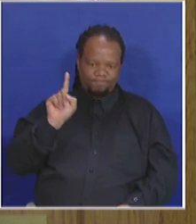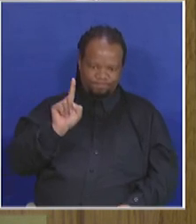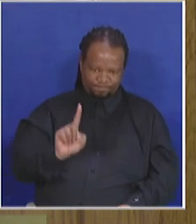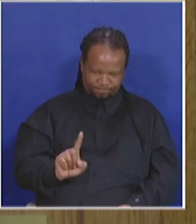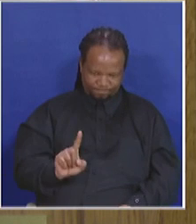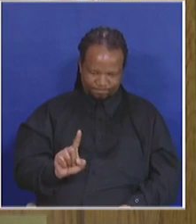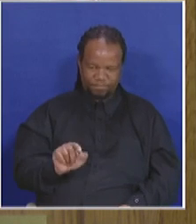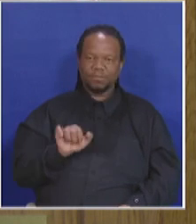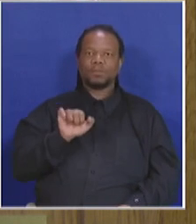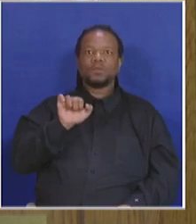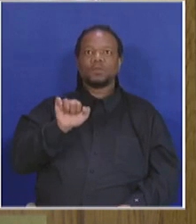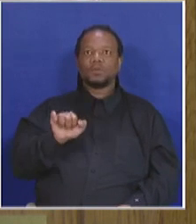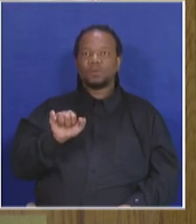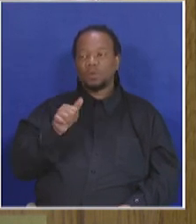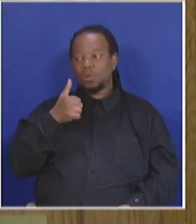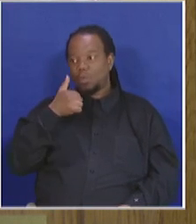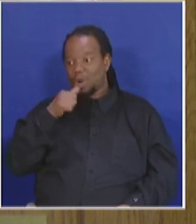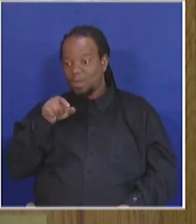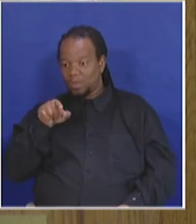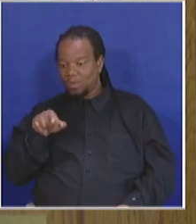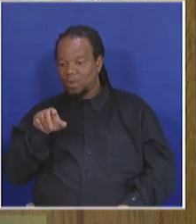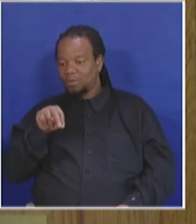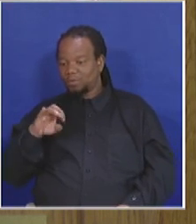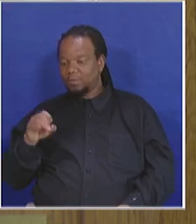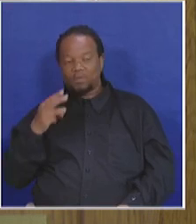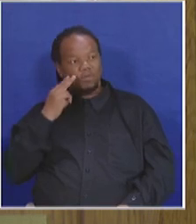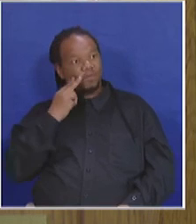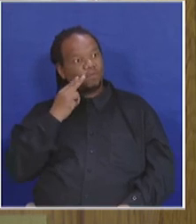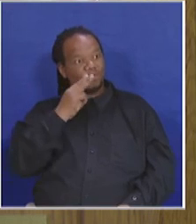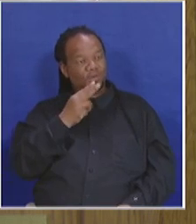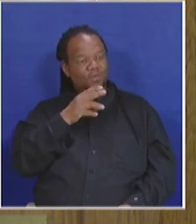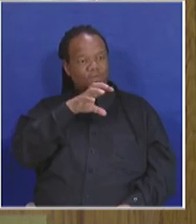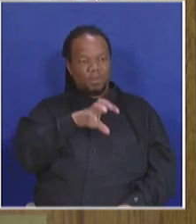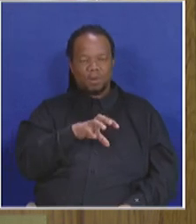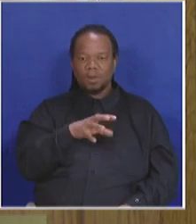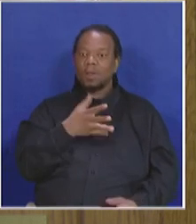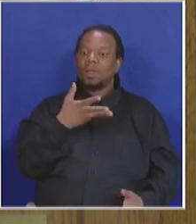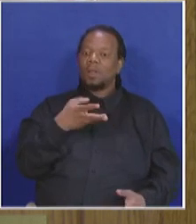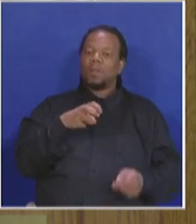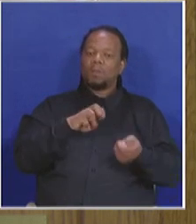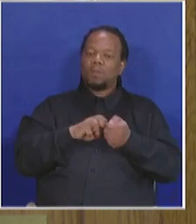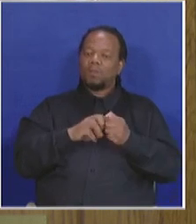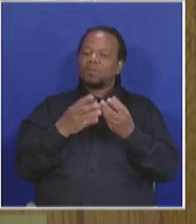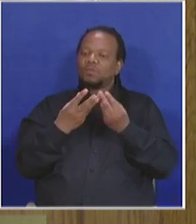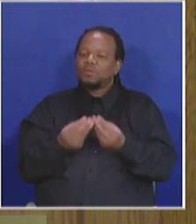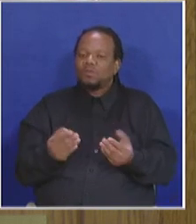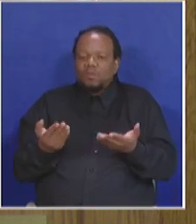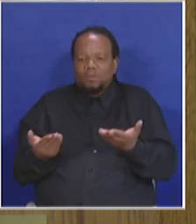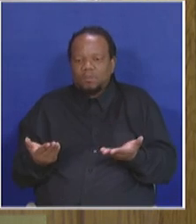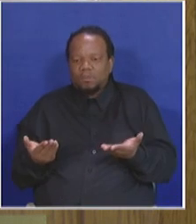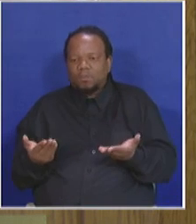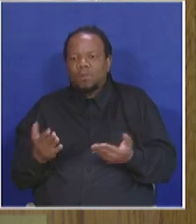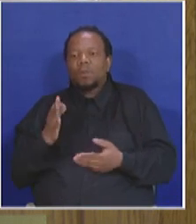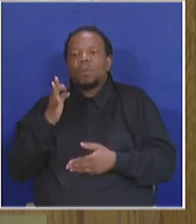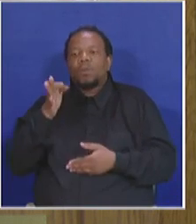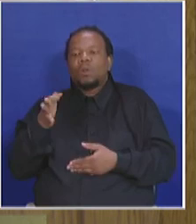matters which you raised when you were in the province. This is how we have dealt with them. This is how we intend to